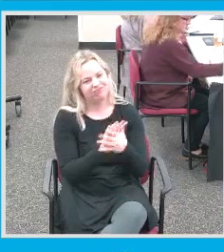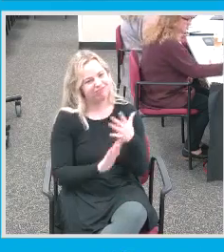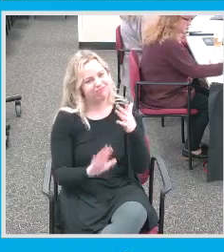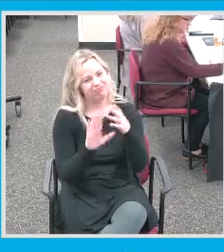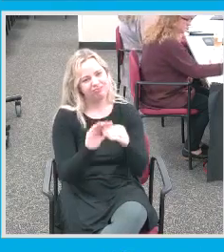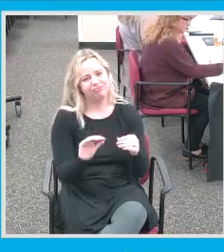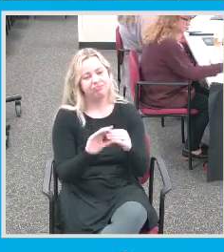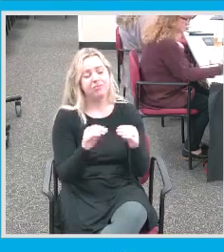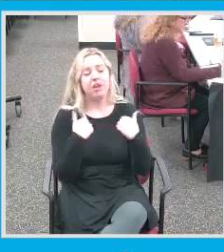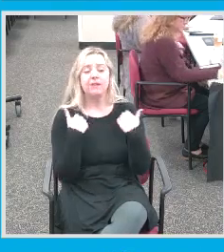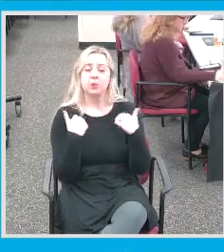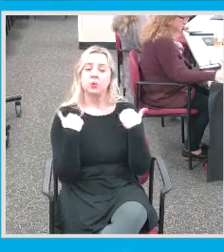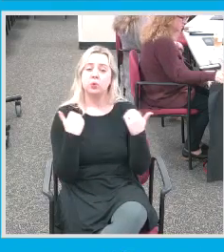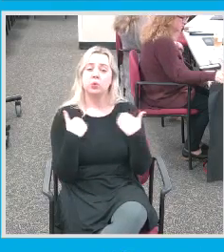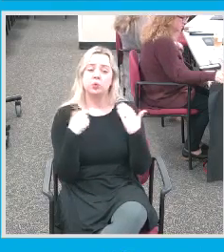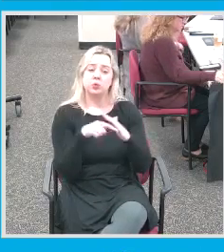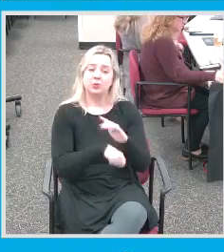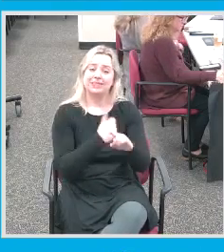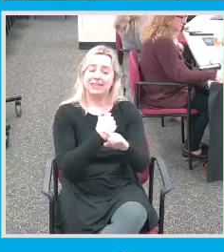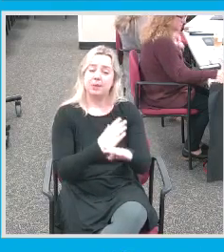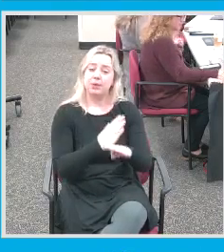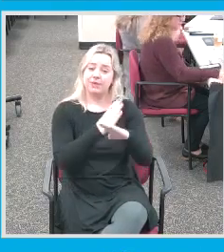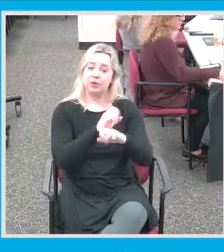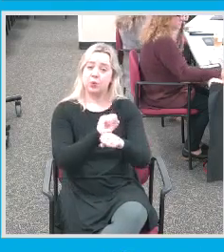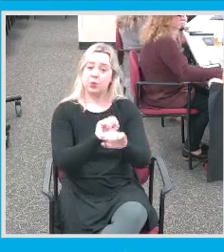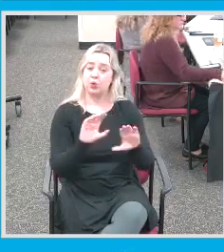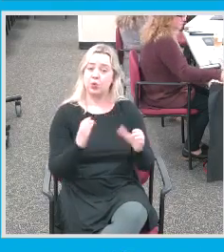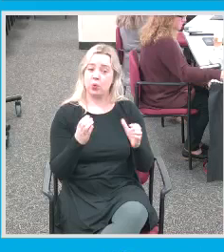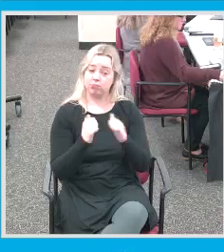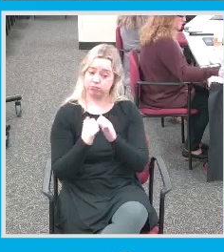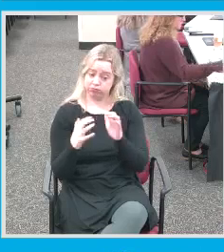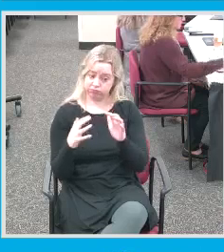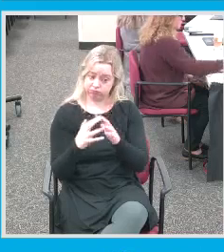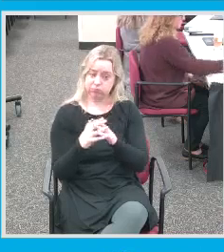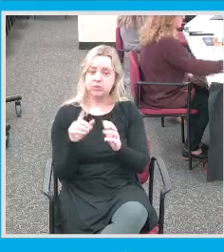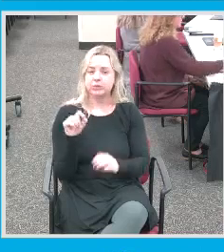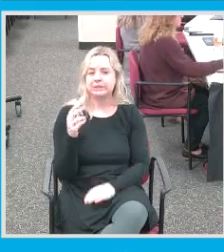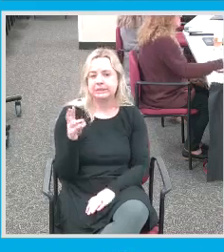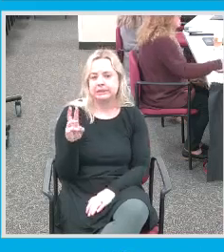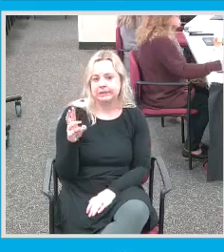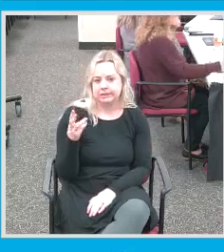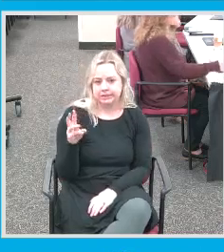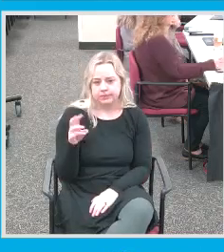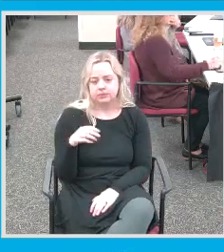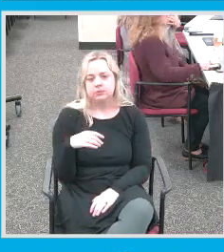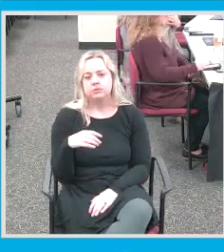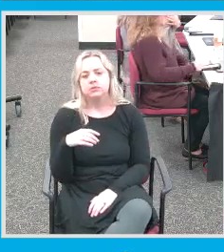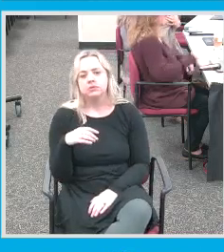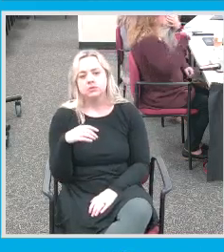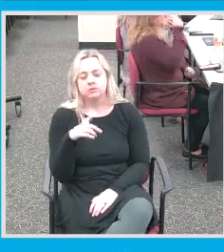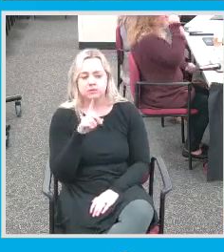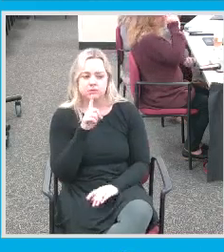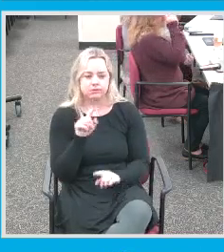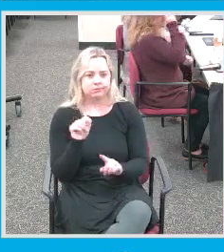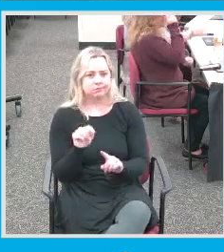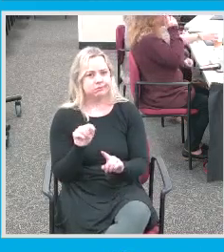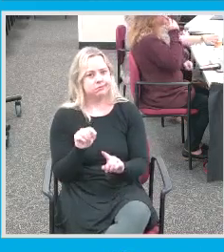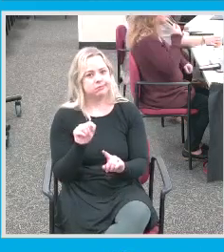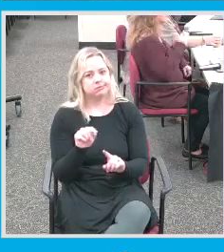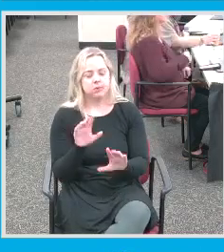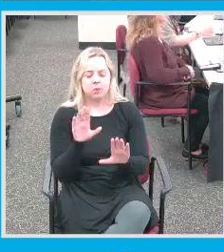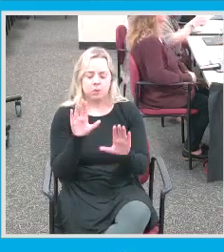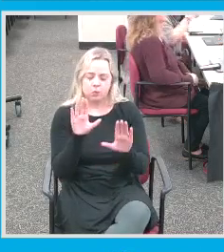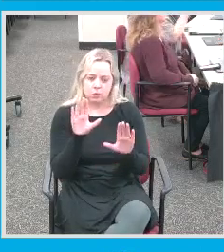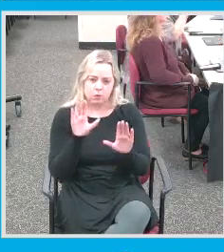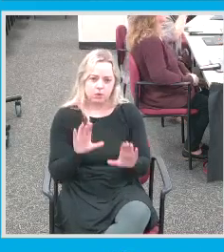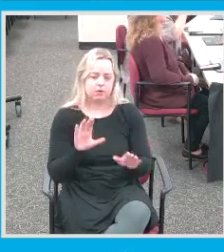have our youth suicide prevention work group. And this was started back in 2016 and was really just is a wonderful